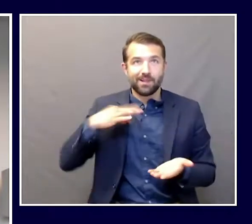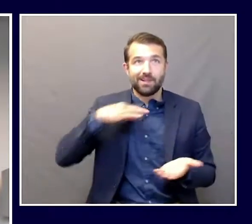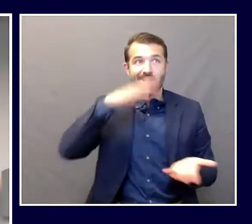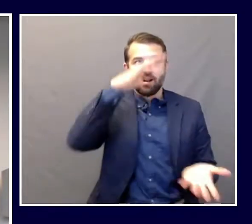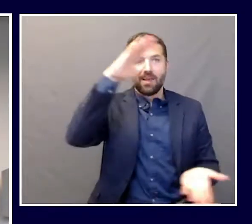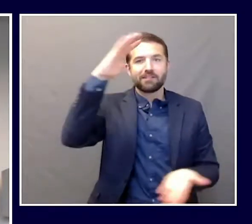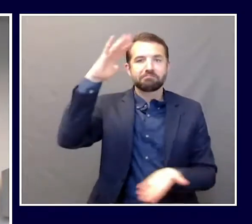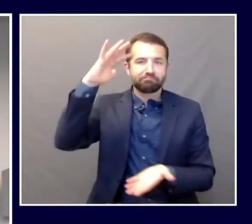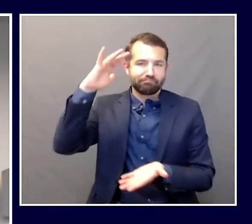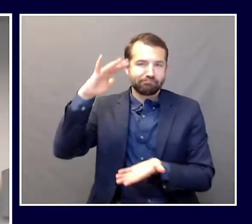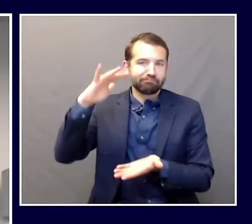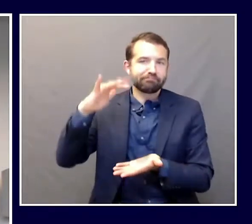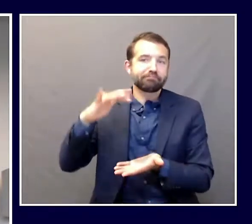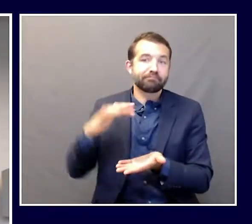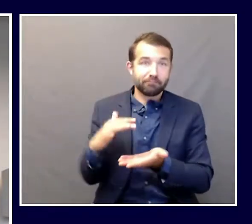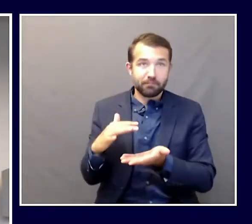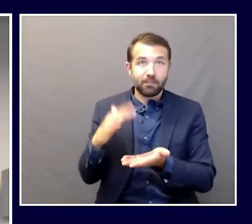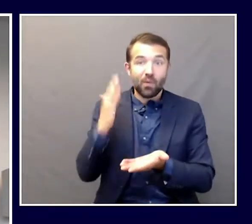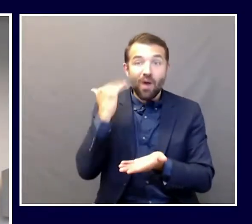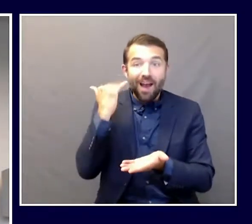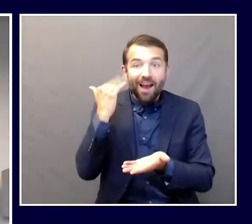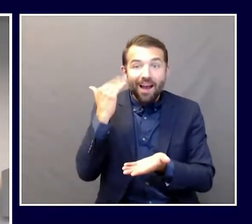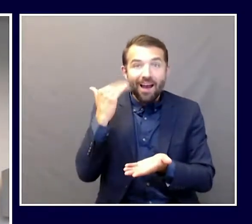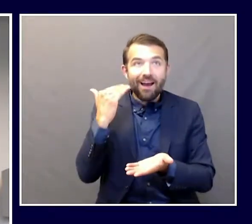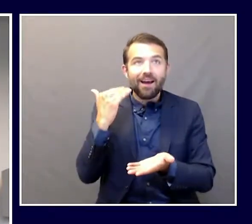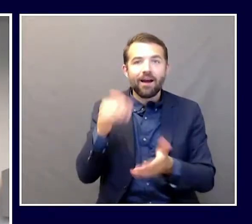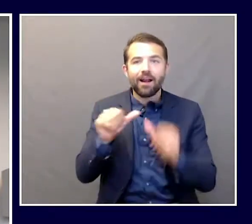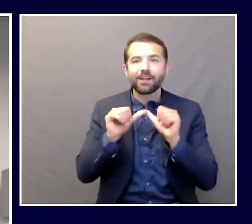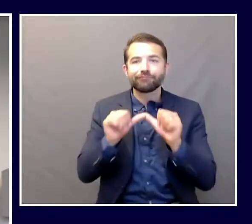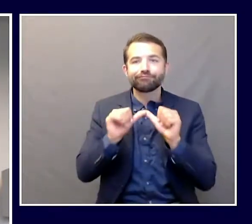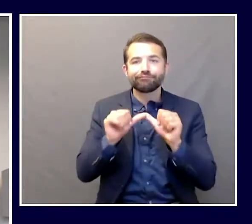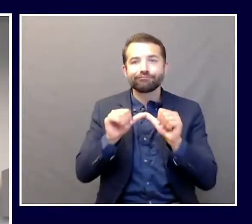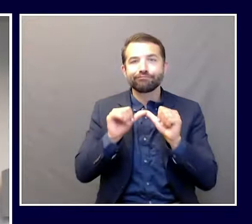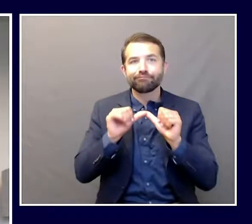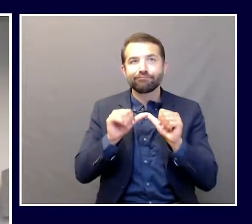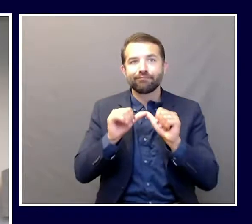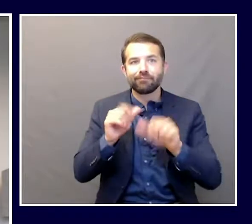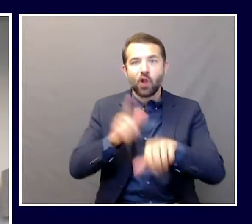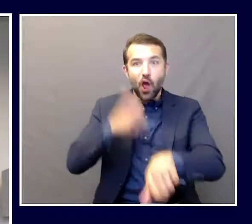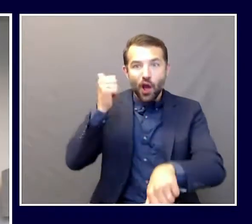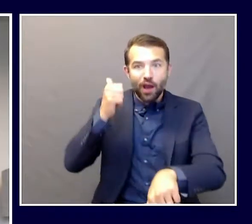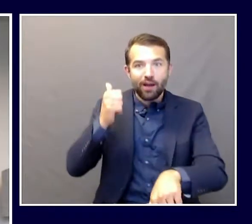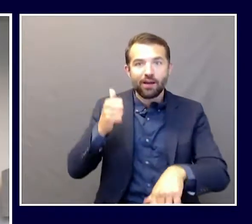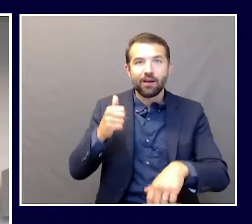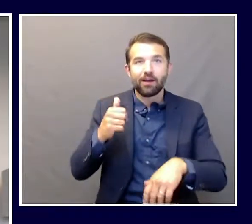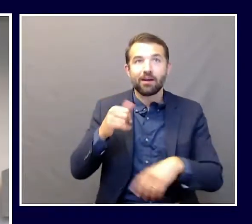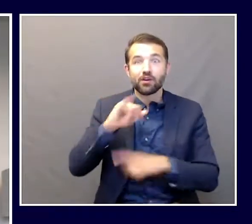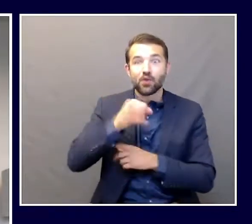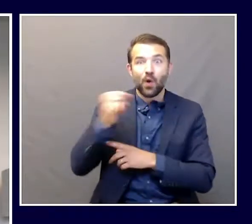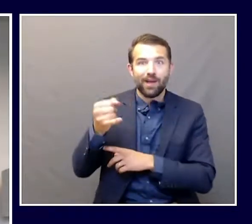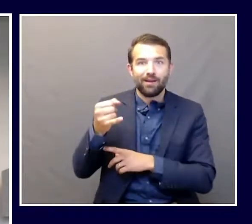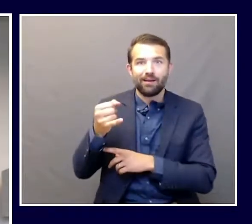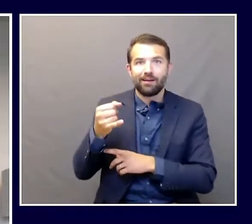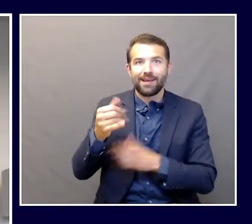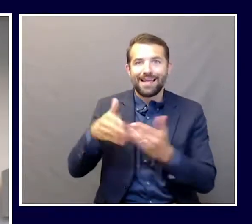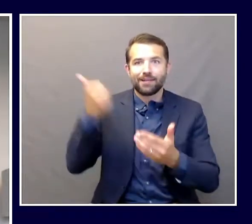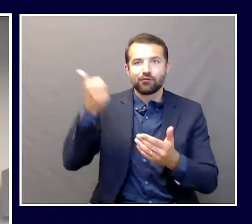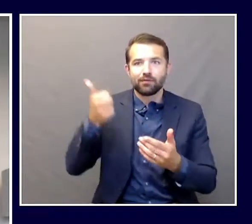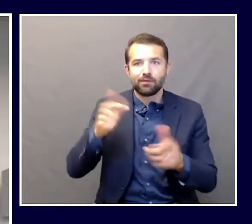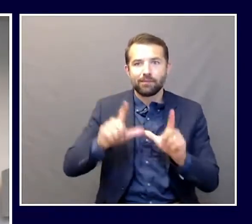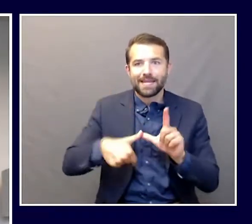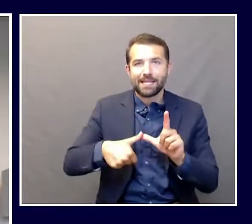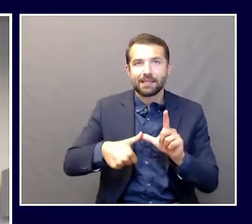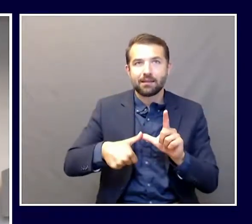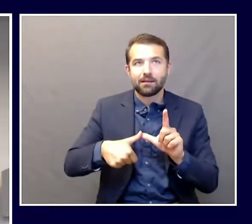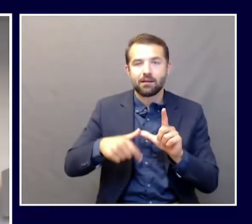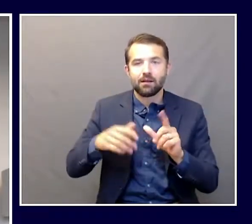same expiration challenges as, for example, J&J does, probably because of a function of how cold it's maintained. It can stay in an ultra